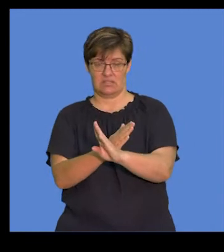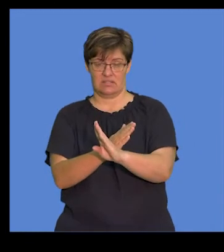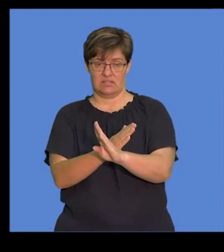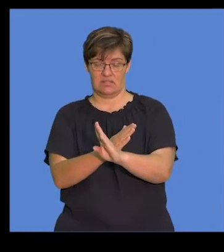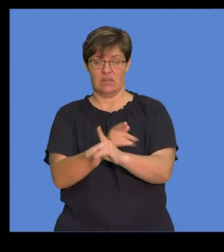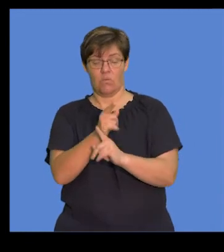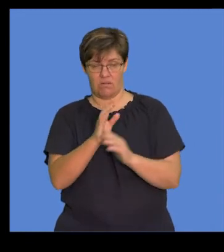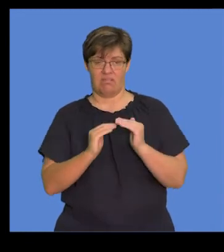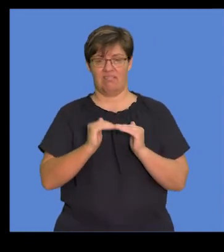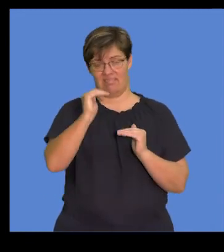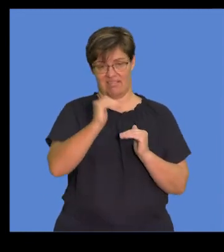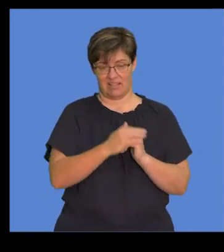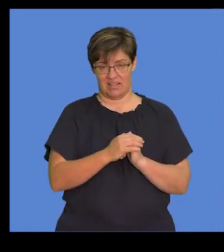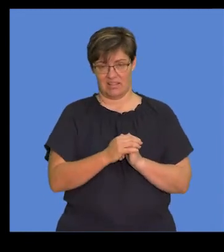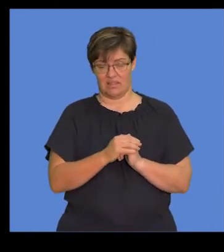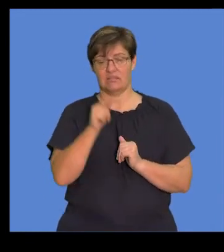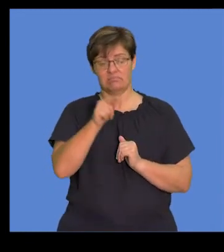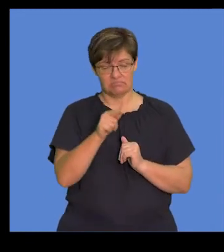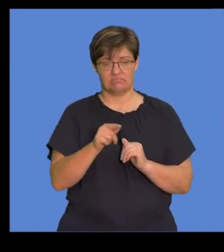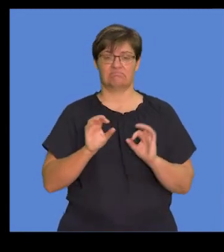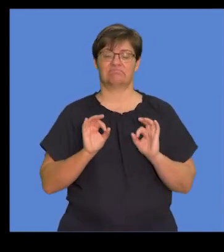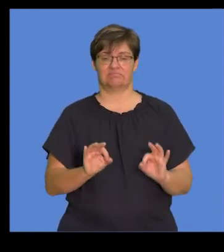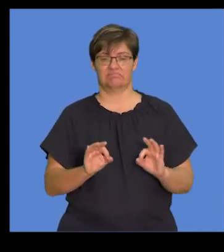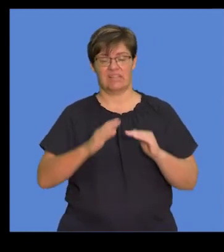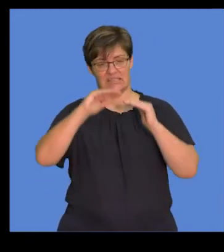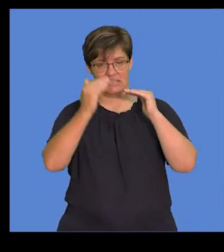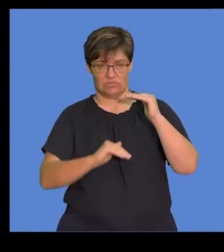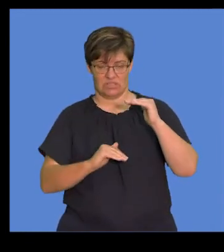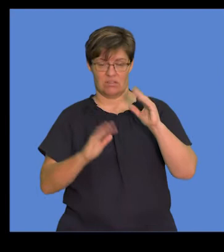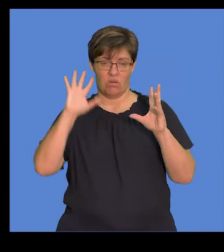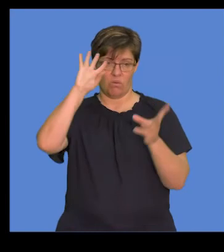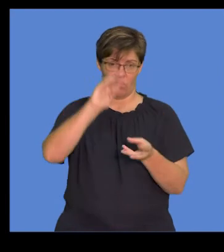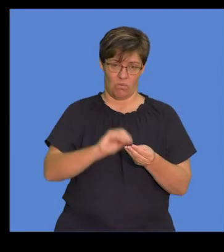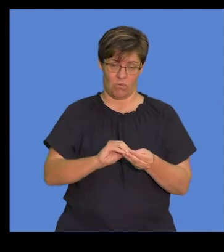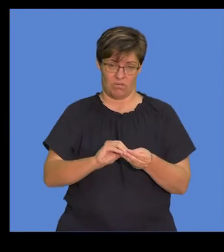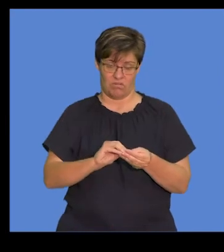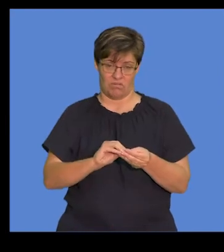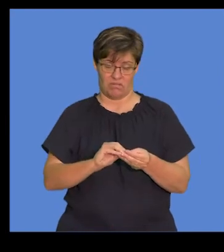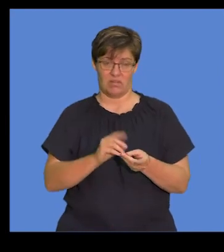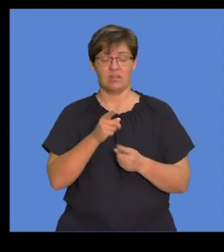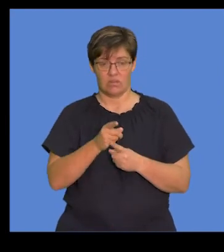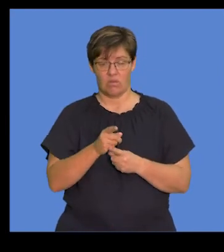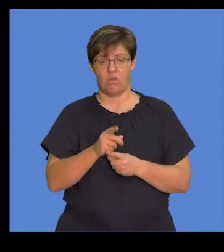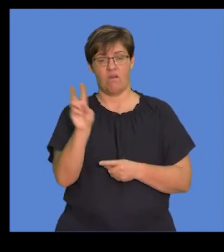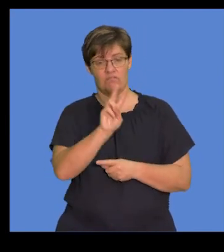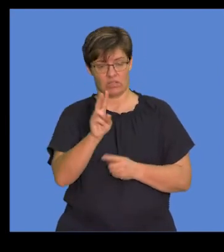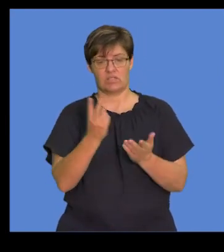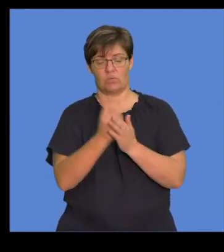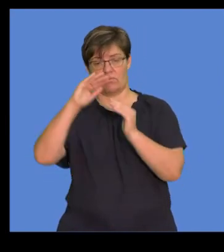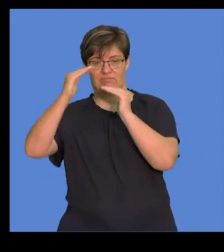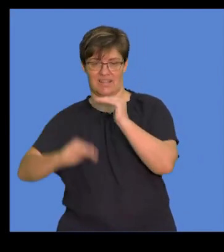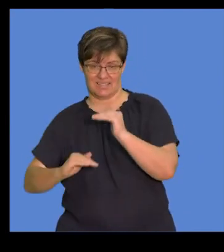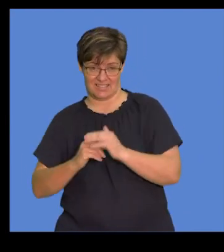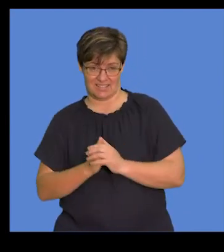effective resistance in the circuit will increase. That will effectively decrease the total current, meaning also